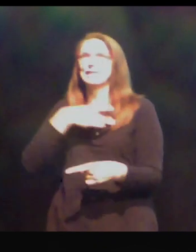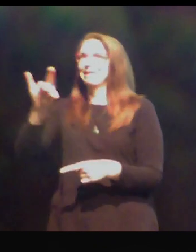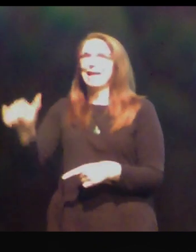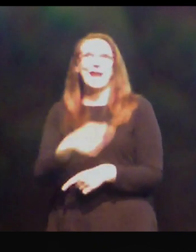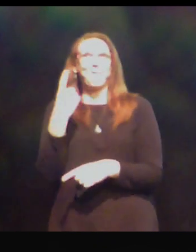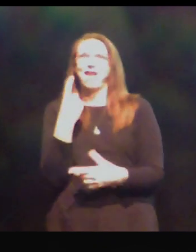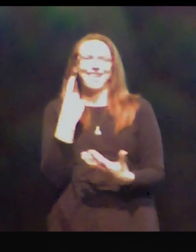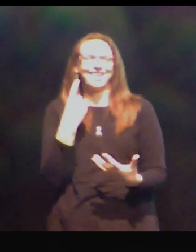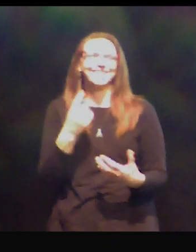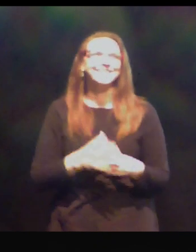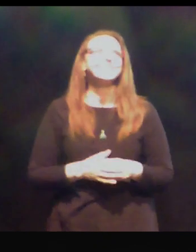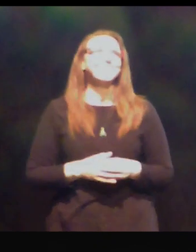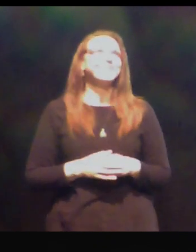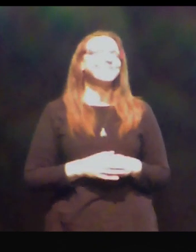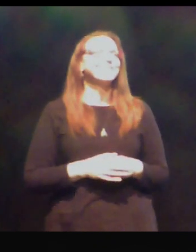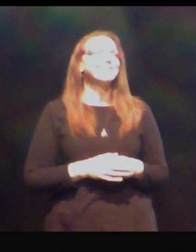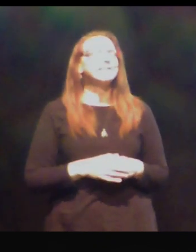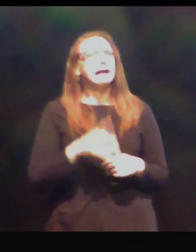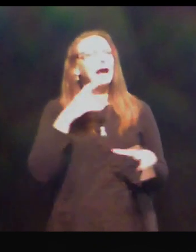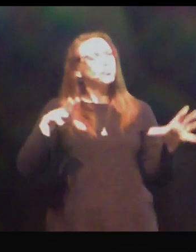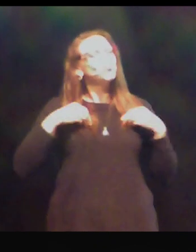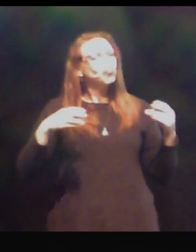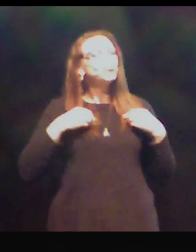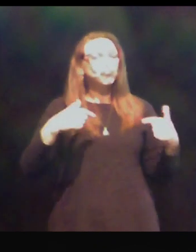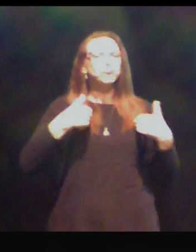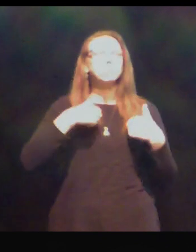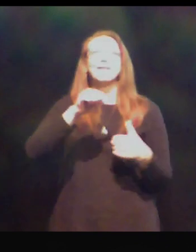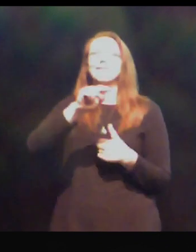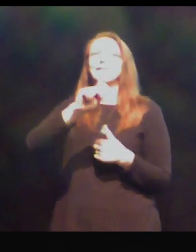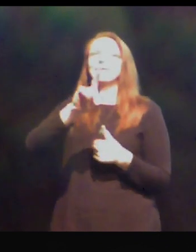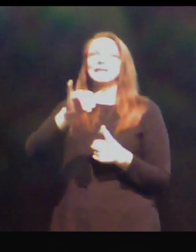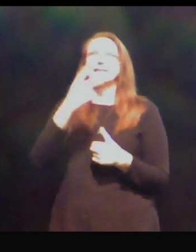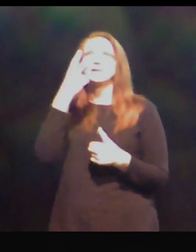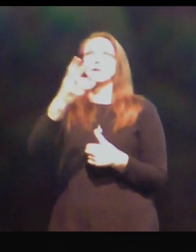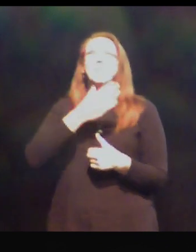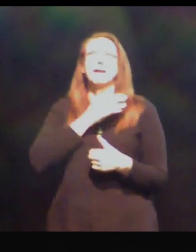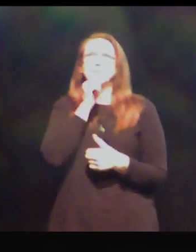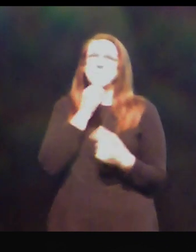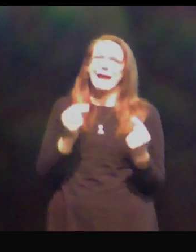anybody. Yeah, he was the most receptive. He saw my pain.